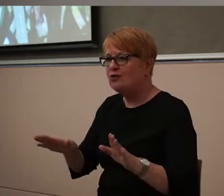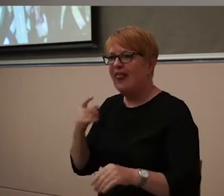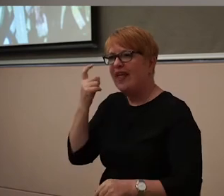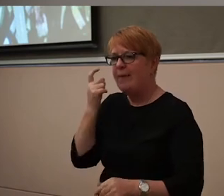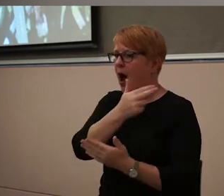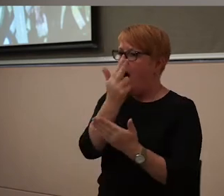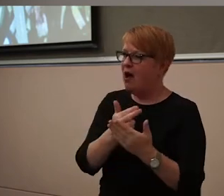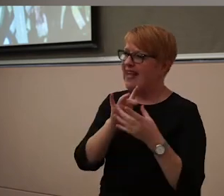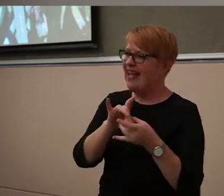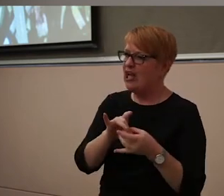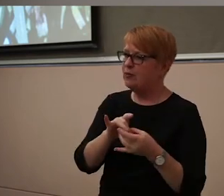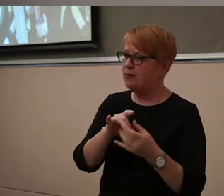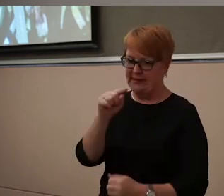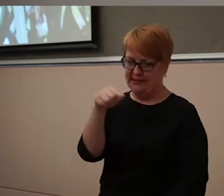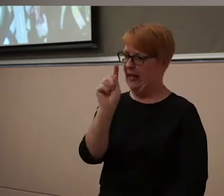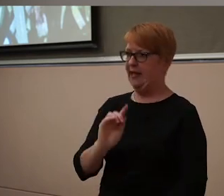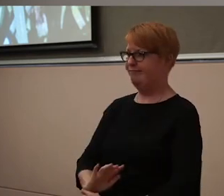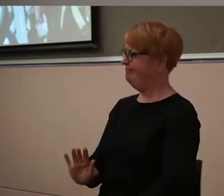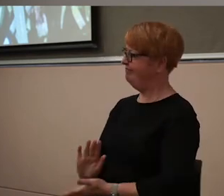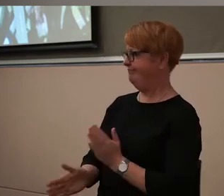we went for lunch when I was pregnant with Claude.